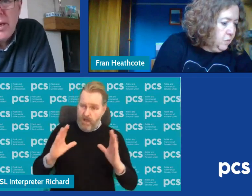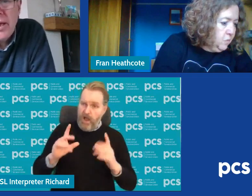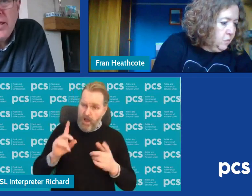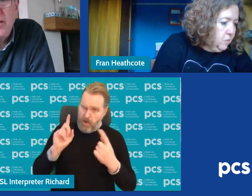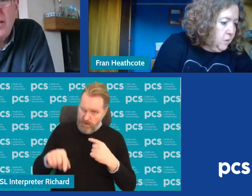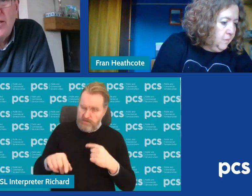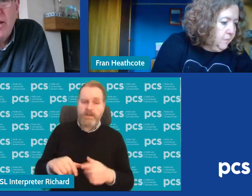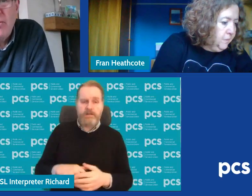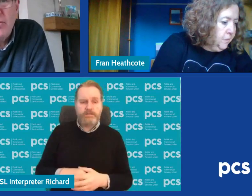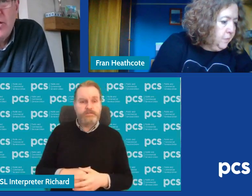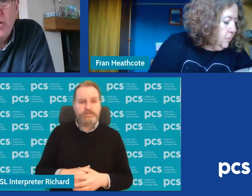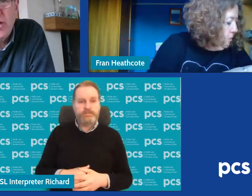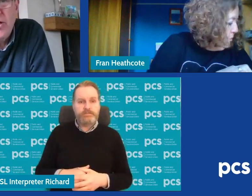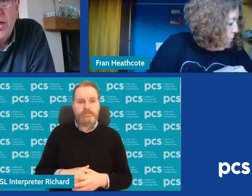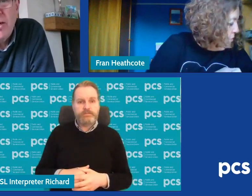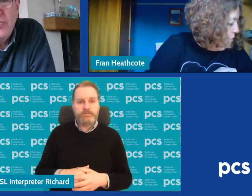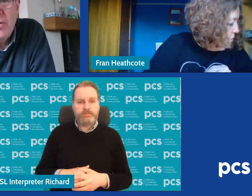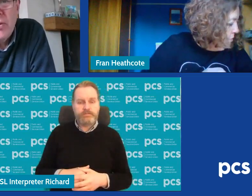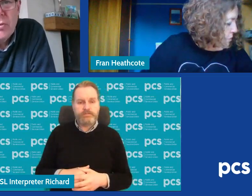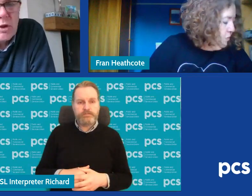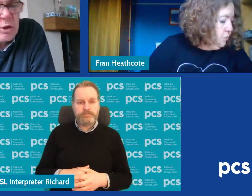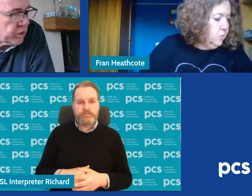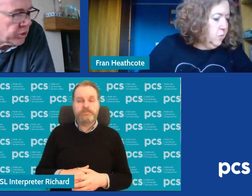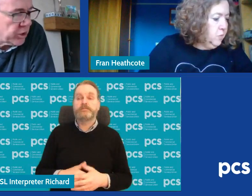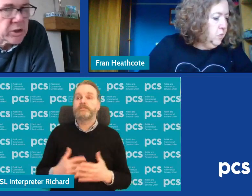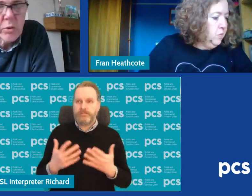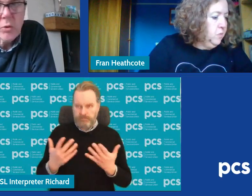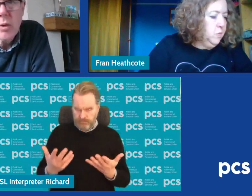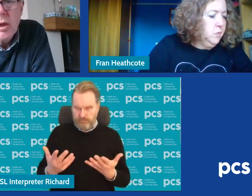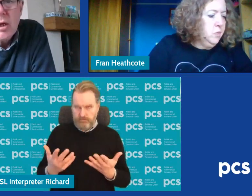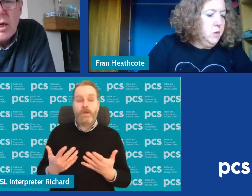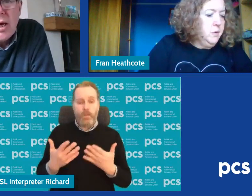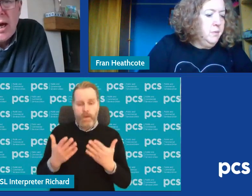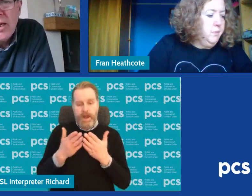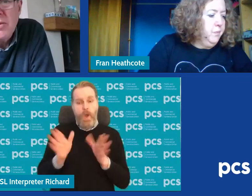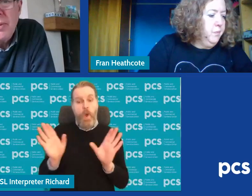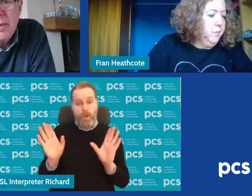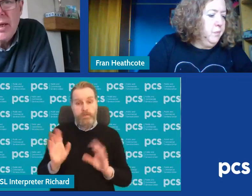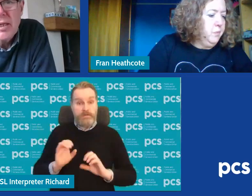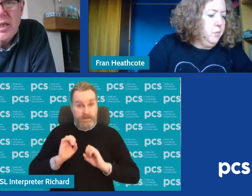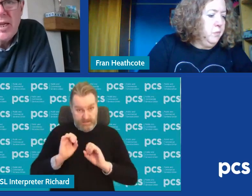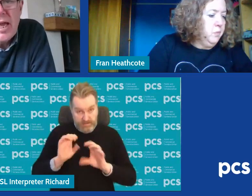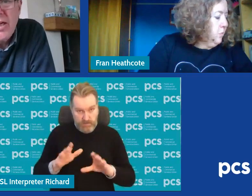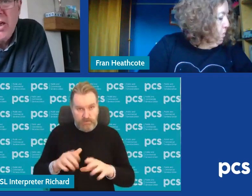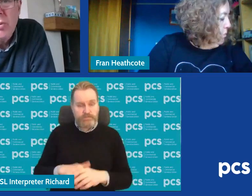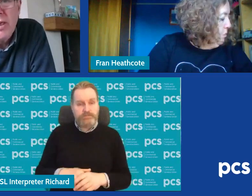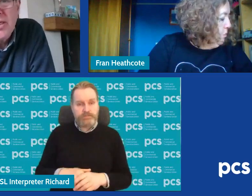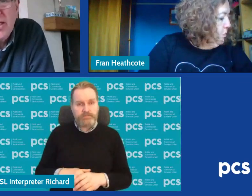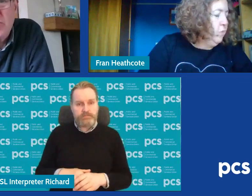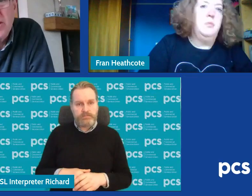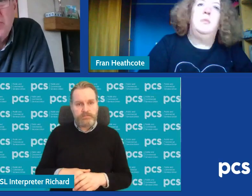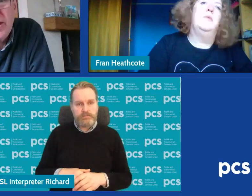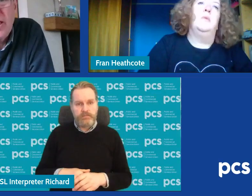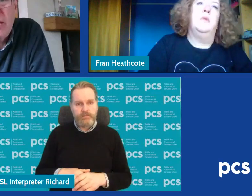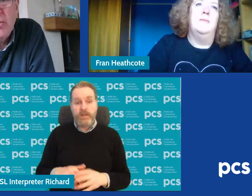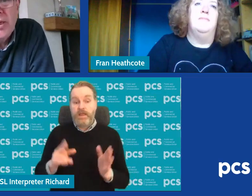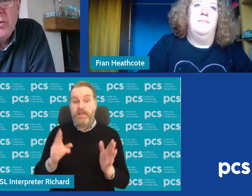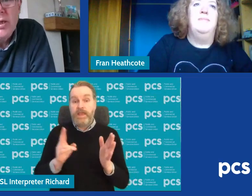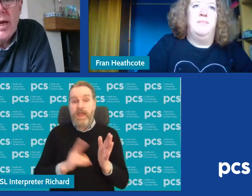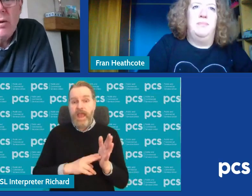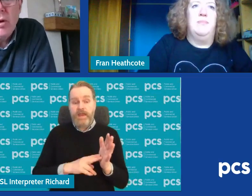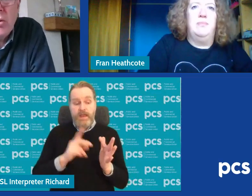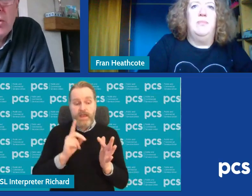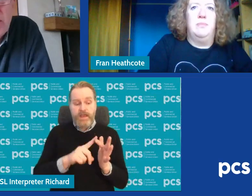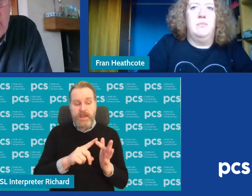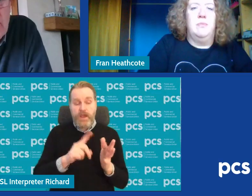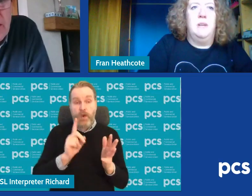public domain now, but we couldn't, which is just to highlight to people that I said the NEU are meeting as we speak. And we